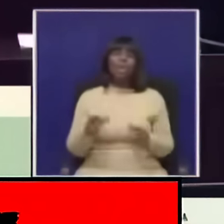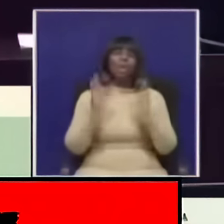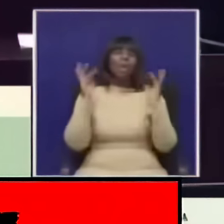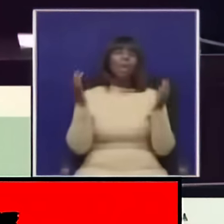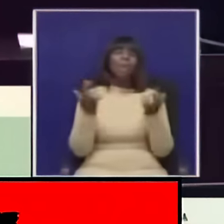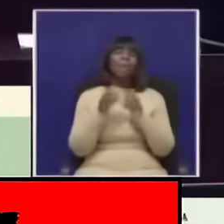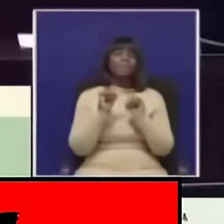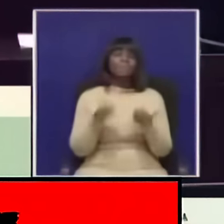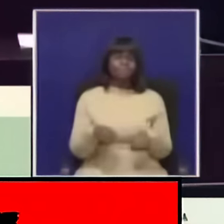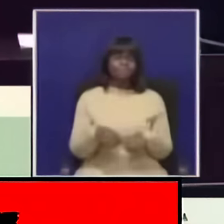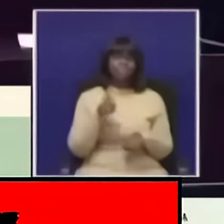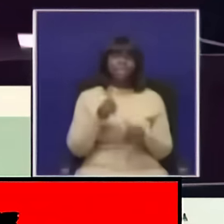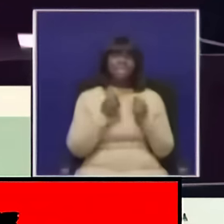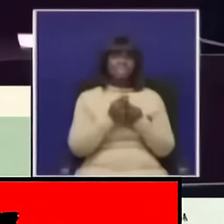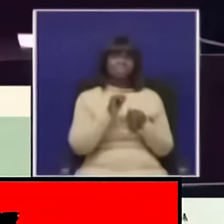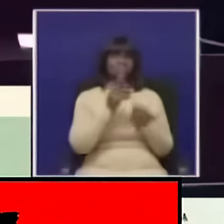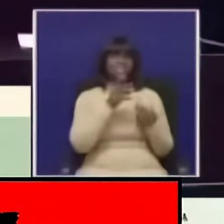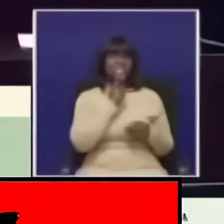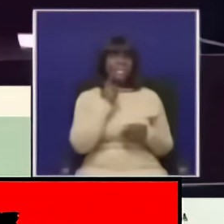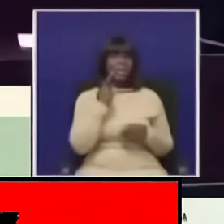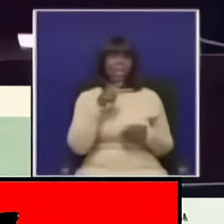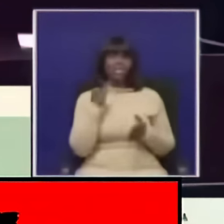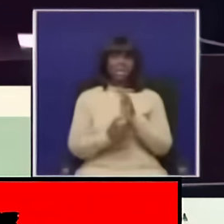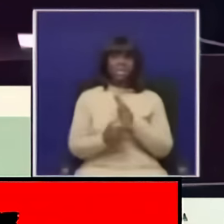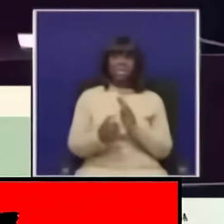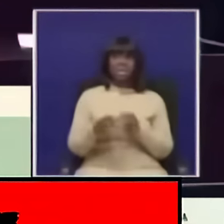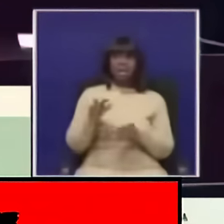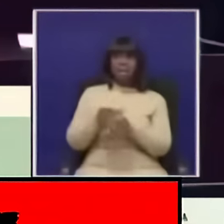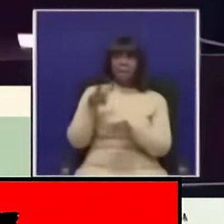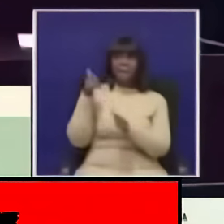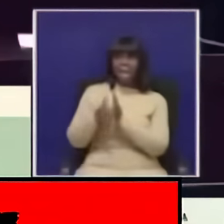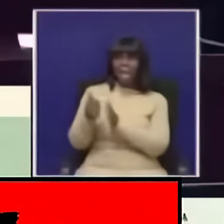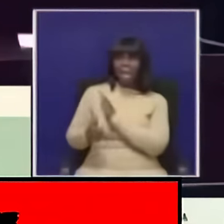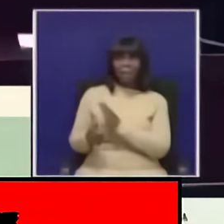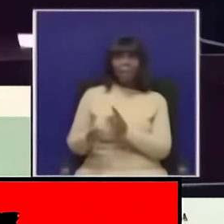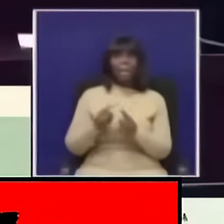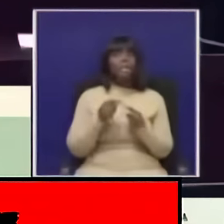delegation basically said, "No, we don't only kill farmers in South Africa, we kill everyone."